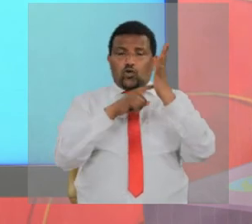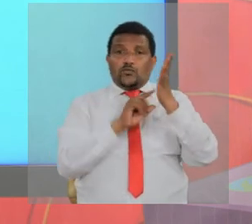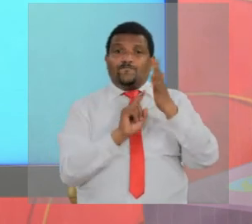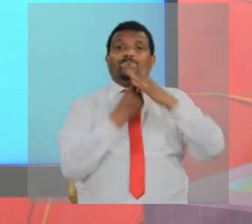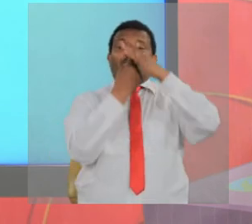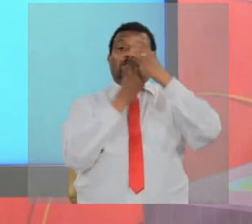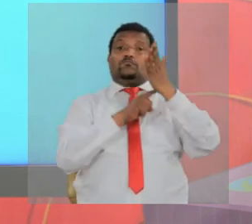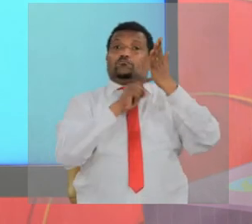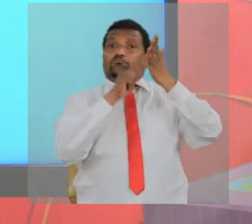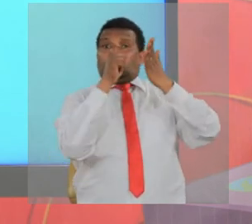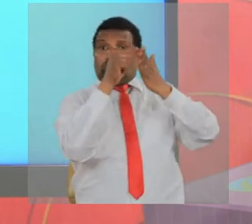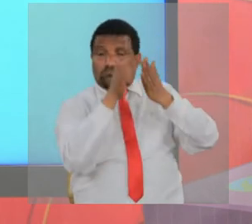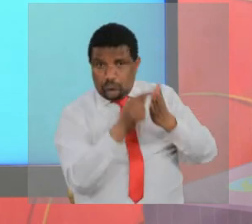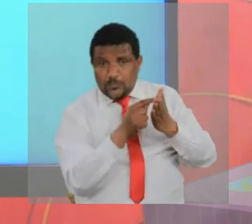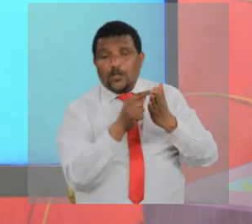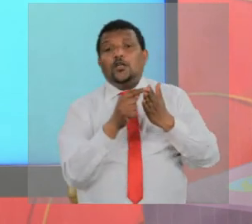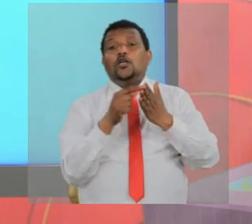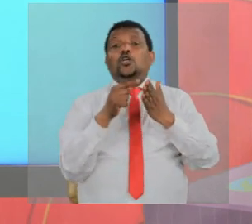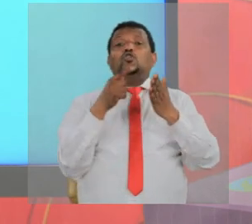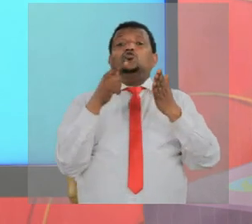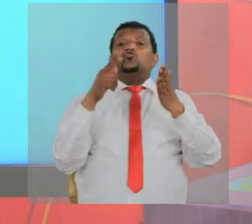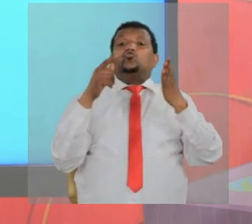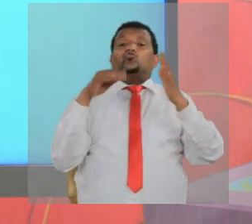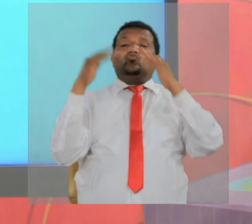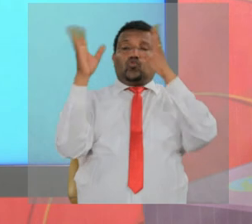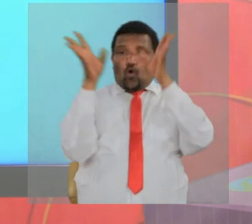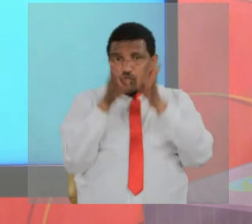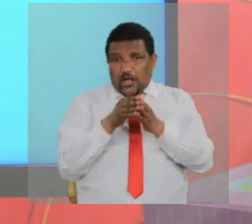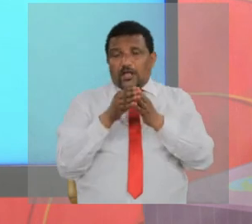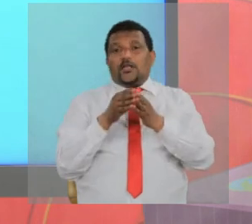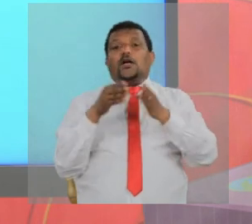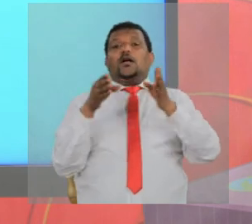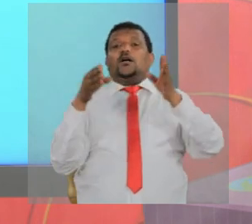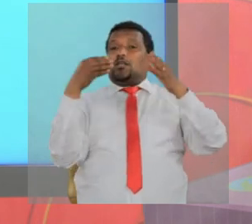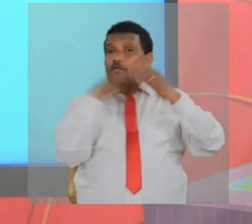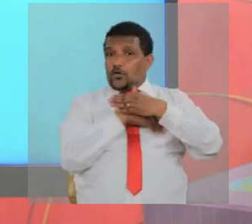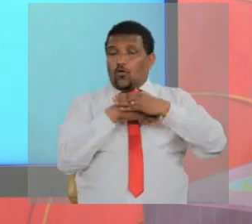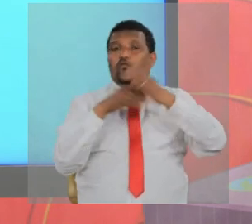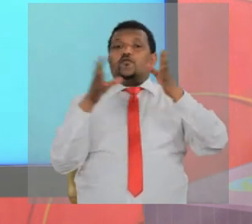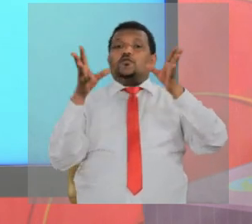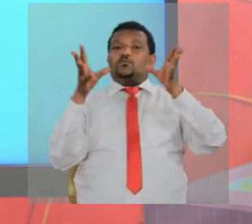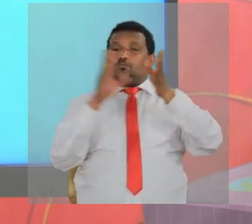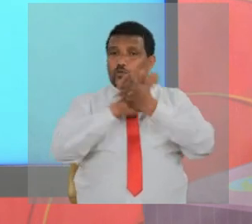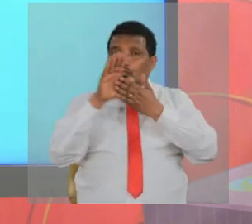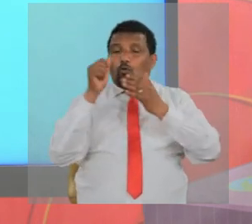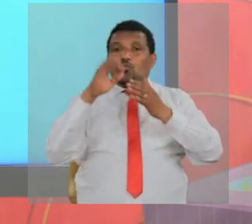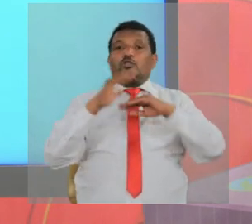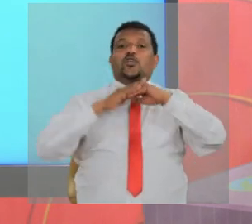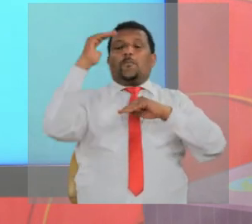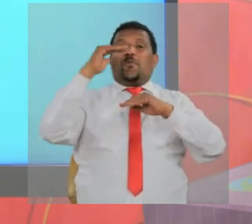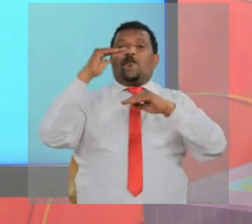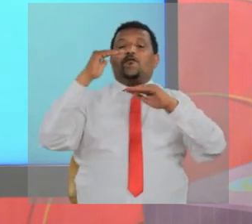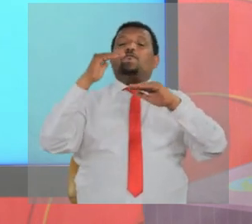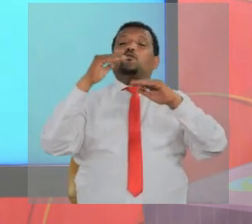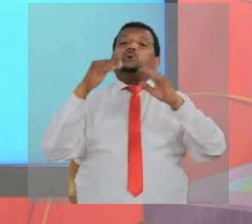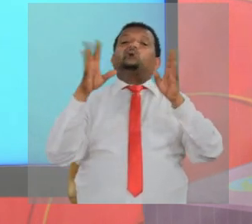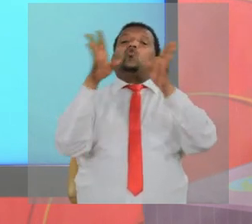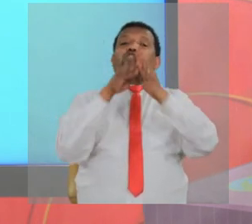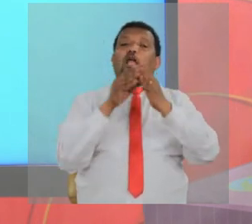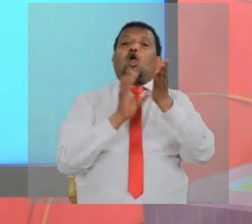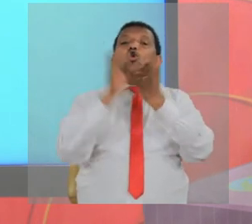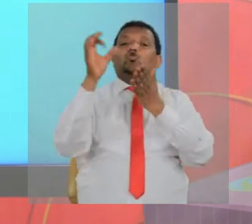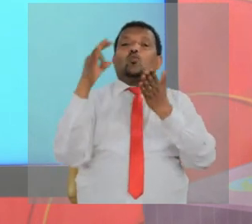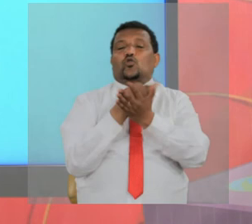point, the total revenue of pure monopolist is above the total cost of production. In this case, the firm is enjoying with a